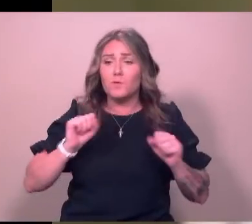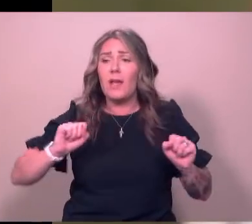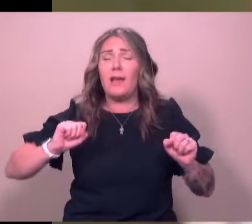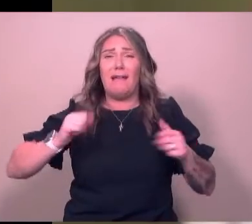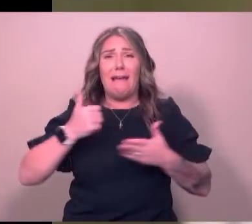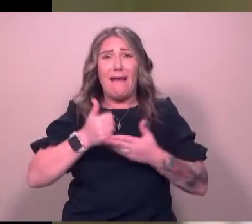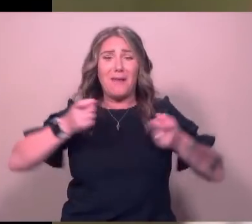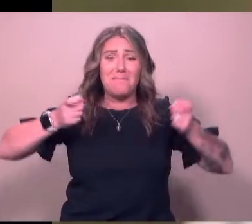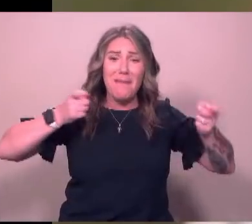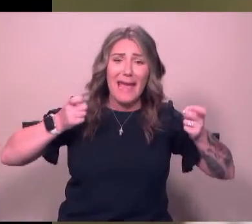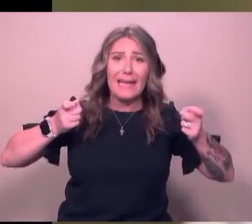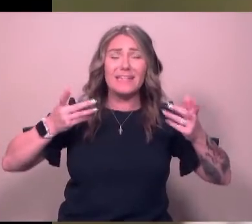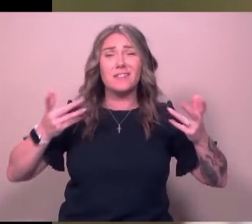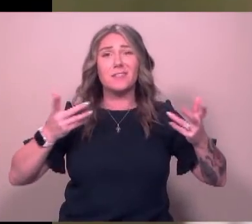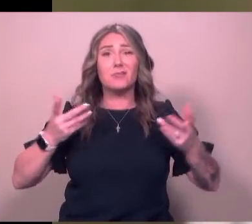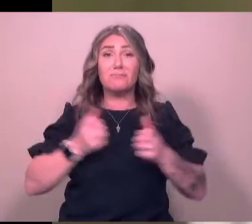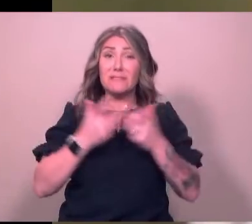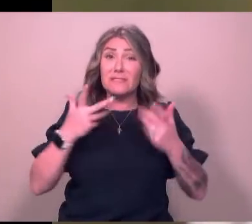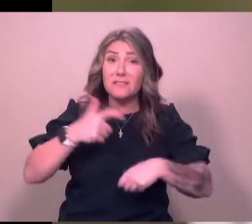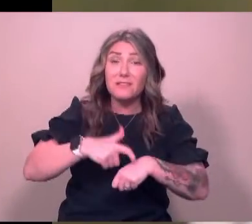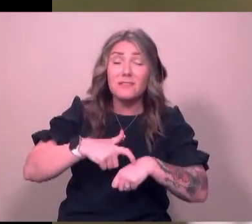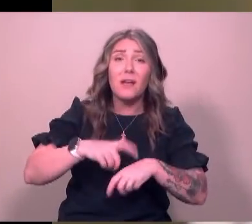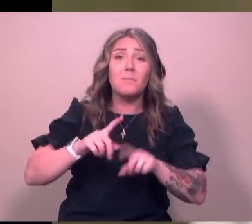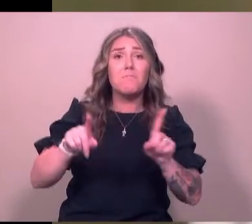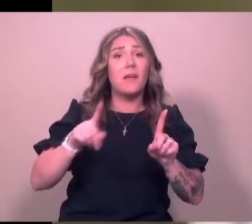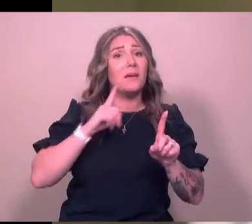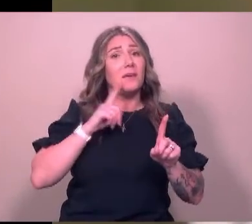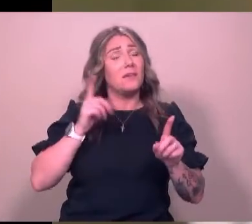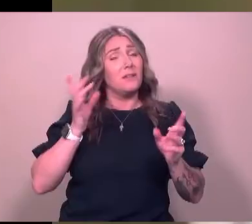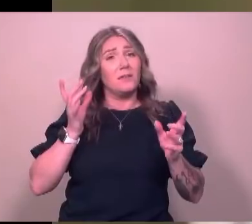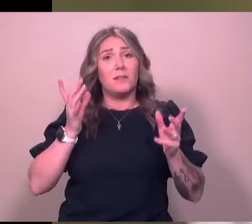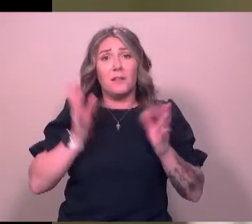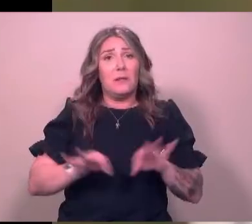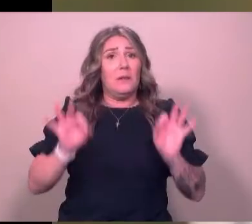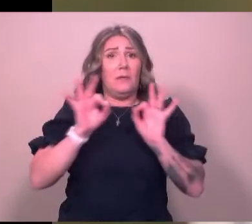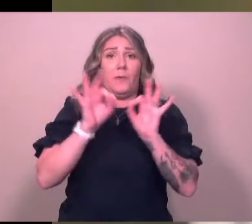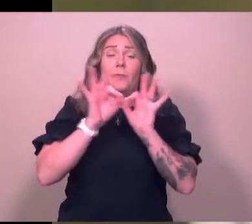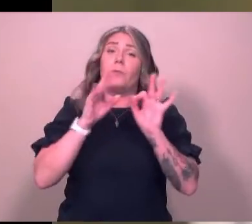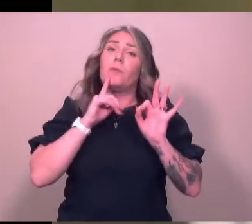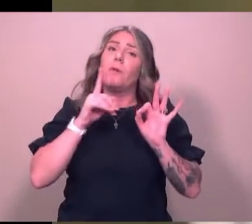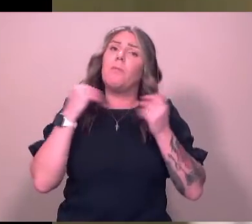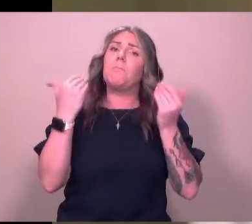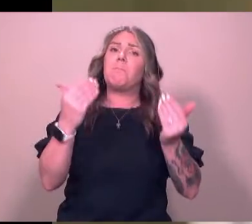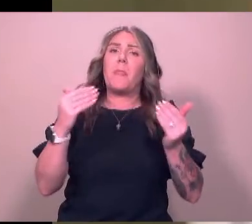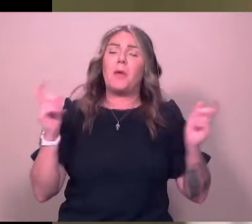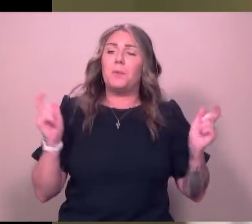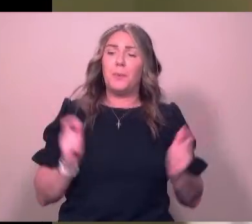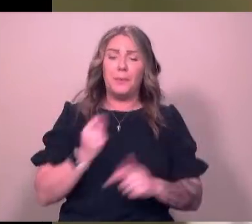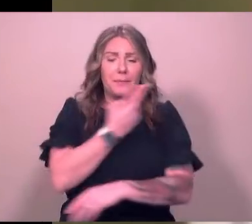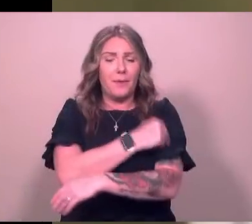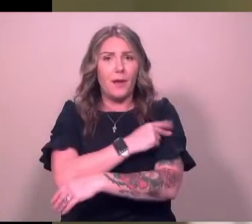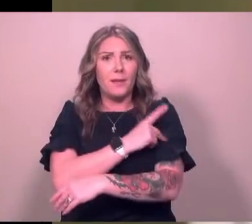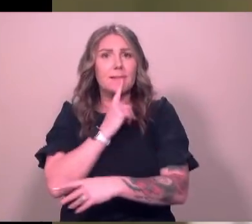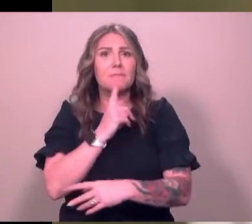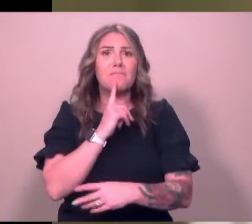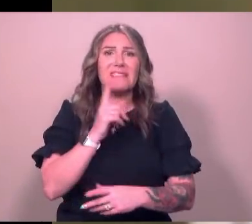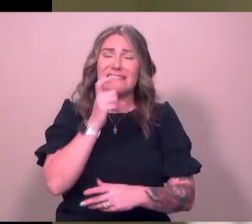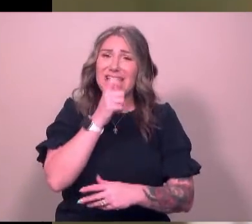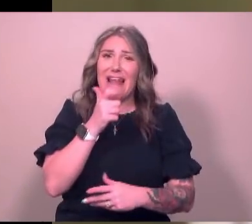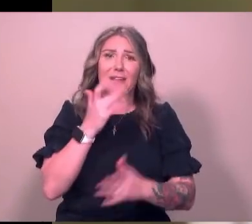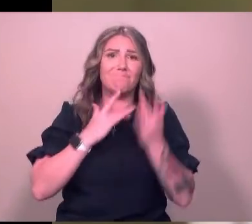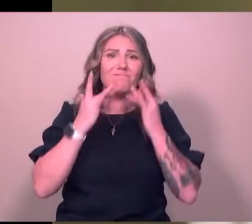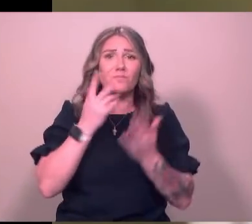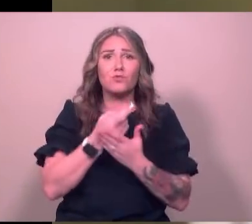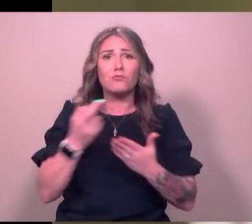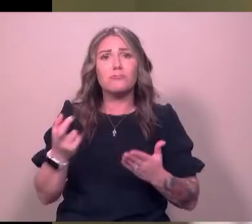those in place a lot of times. This is critical to allowing the smaller hospitals that have far less resources be